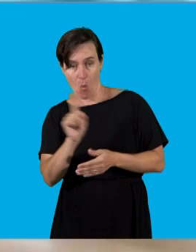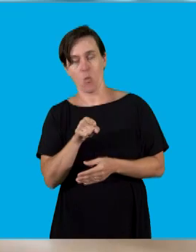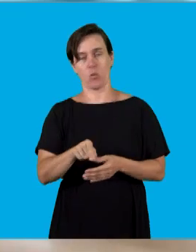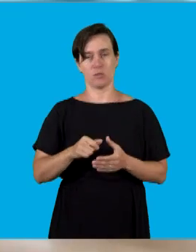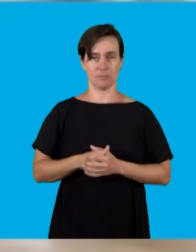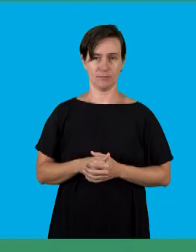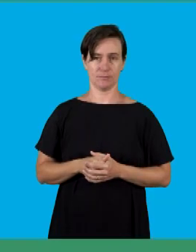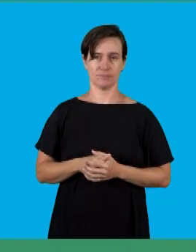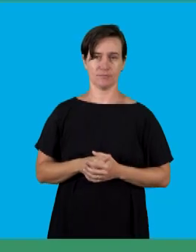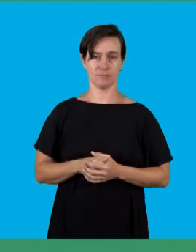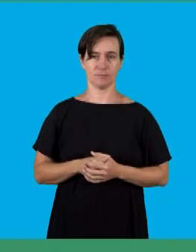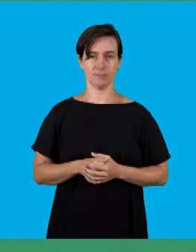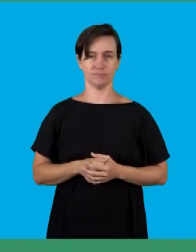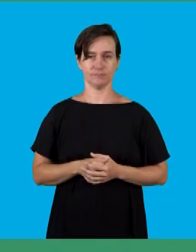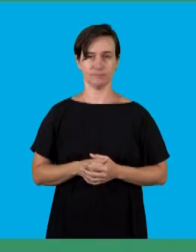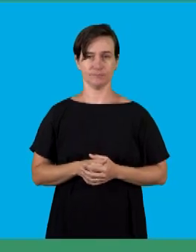buying.